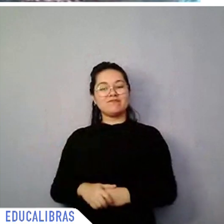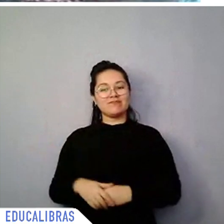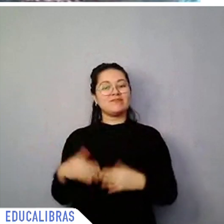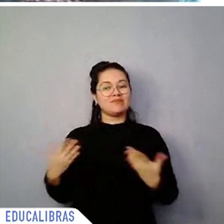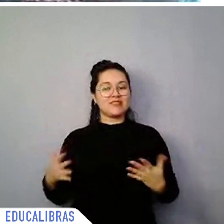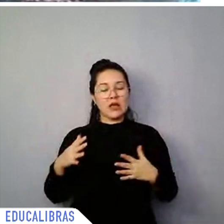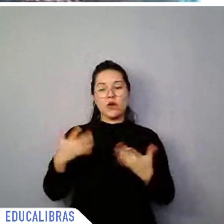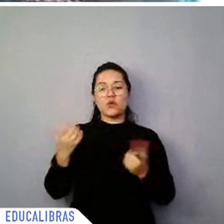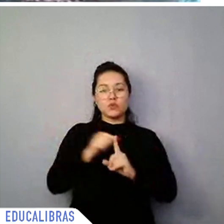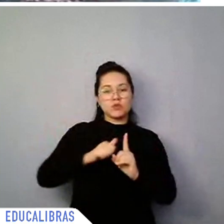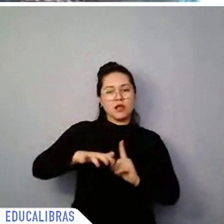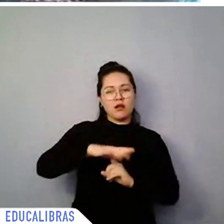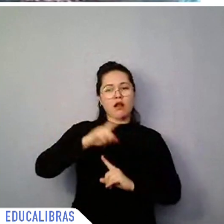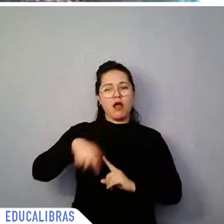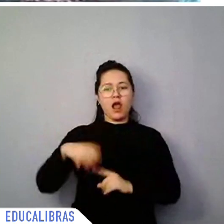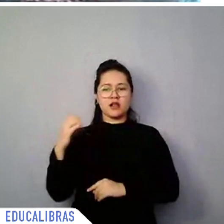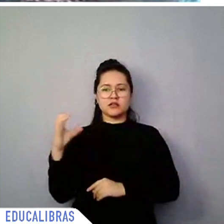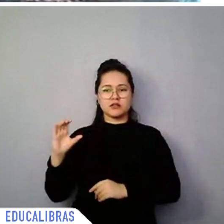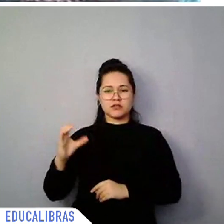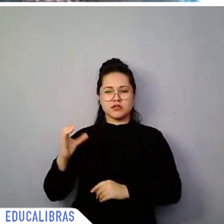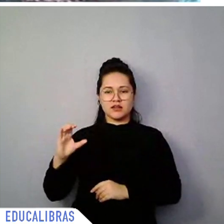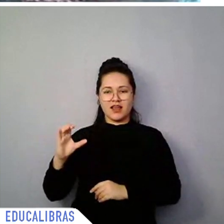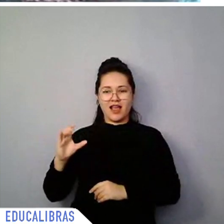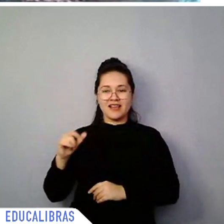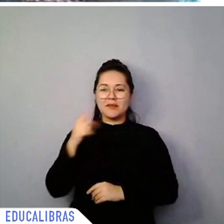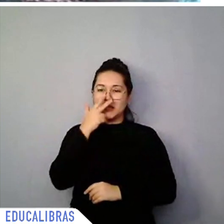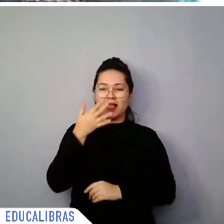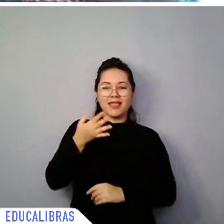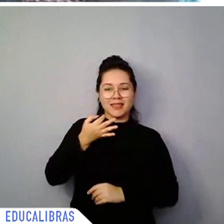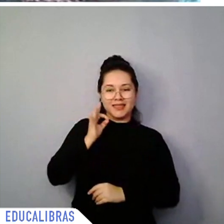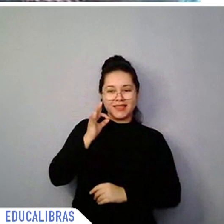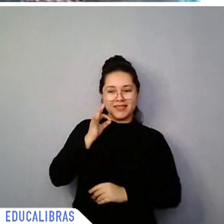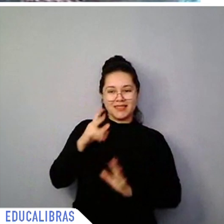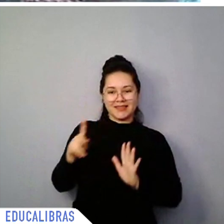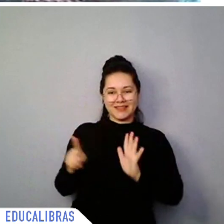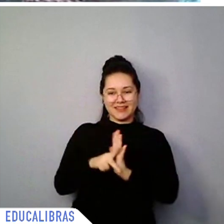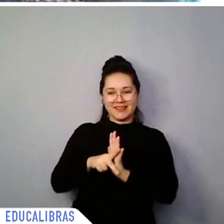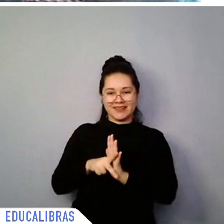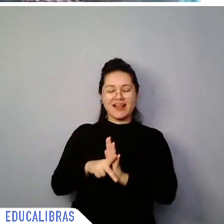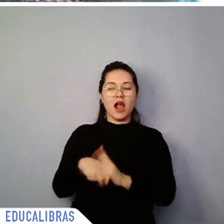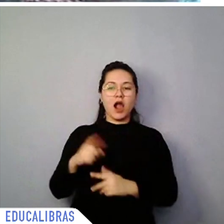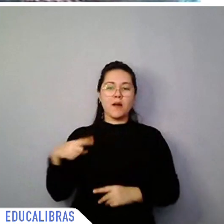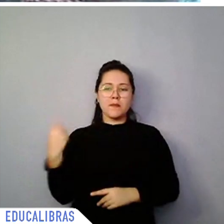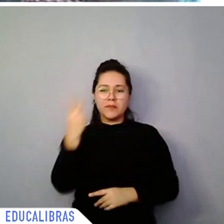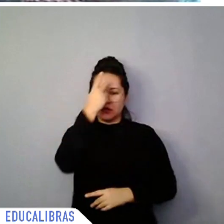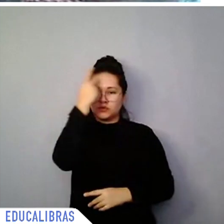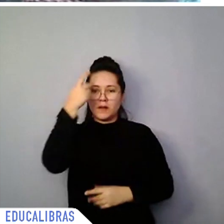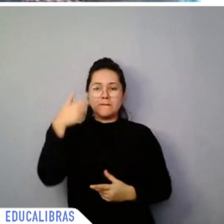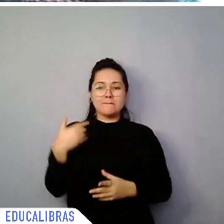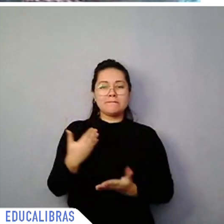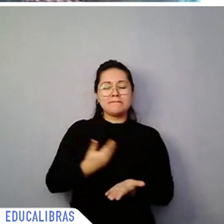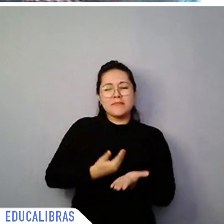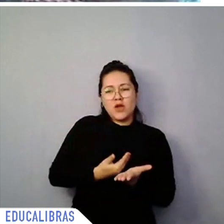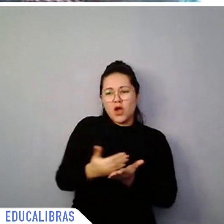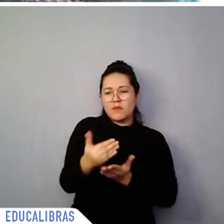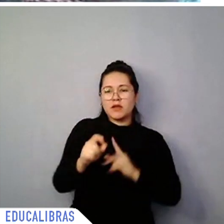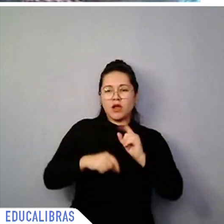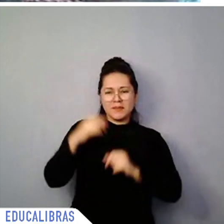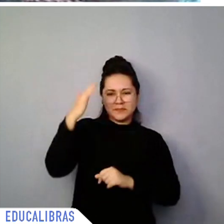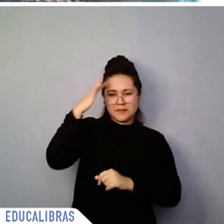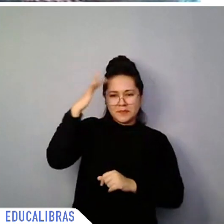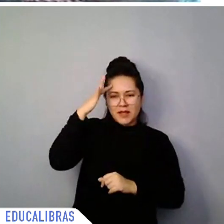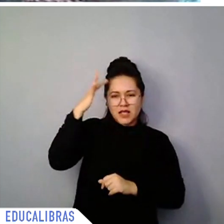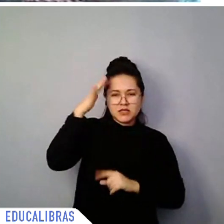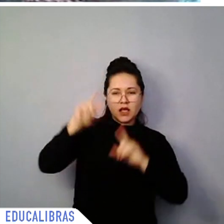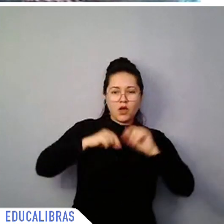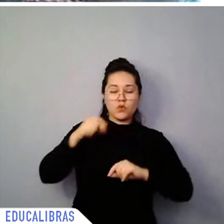place in trending topics. So the society has been taking over some of these subjects.